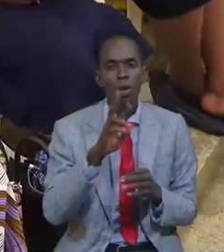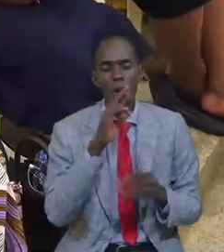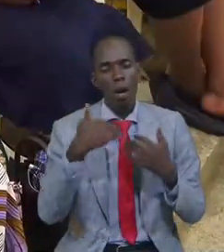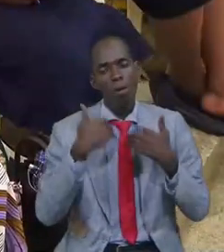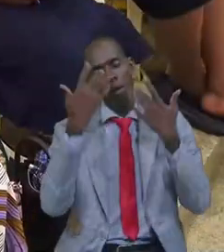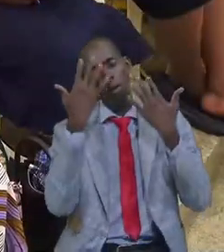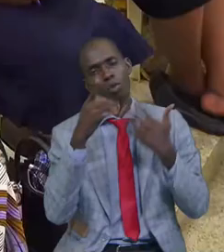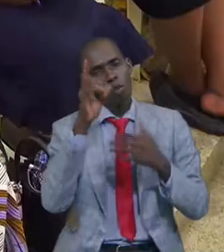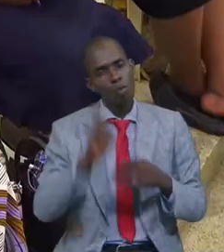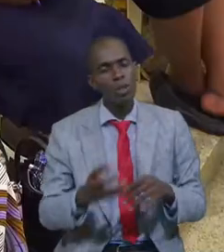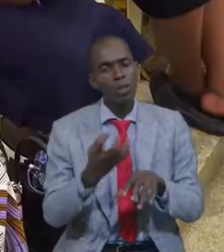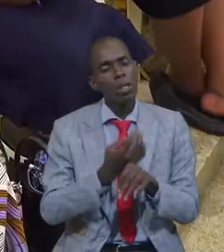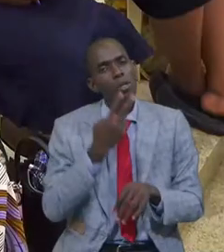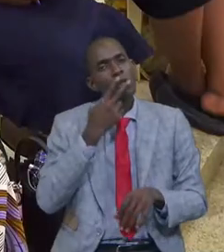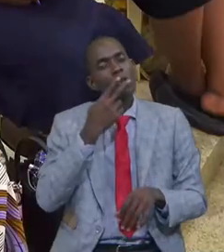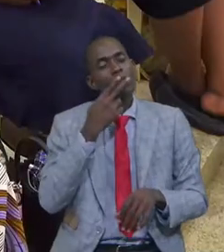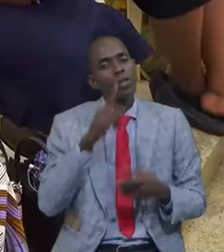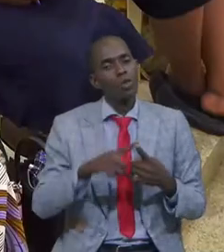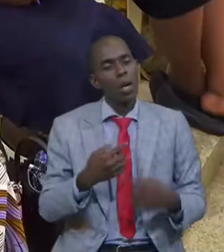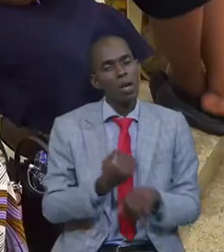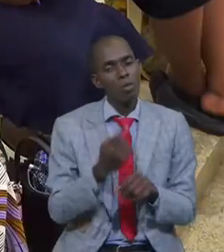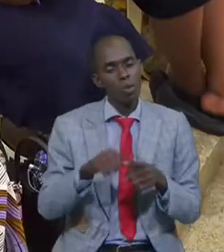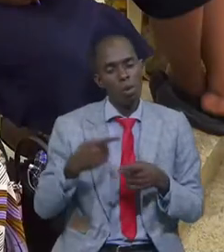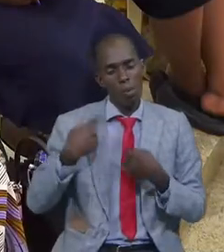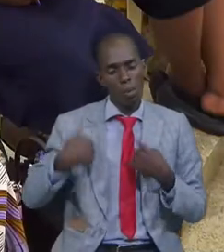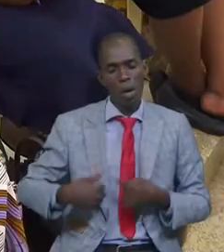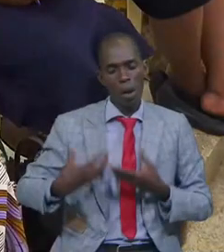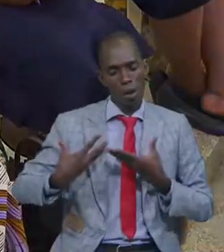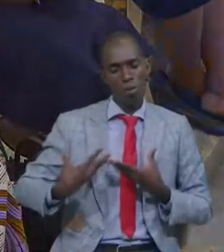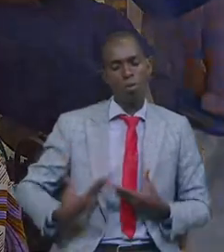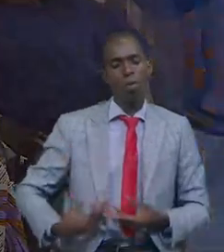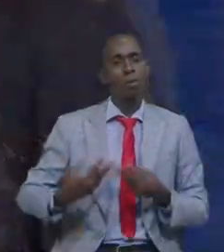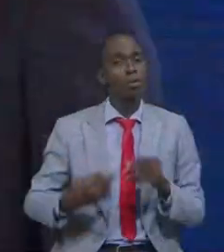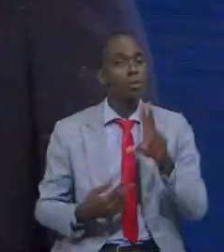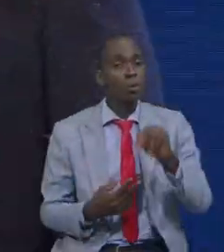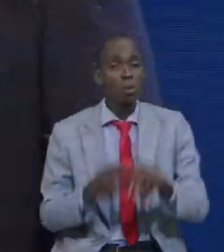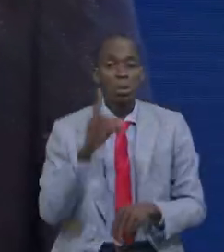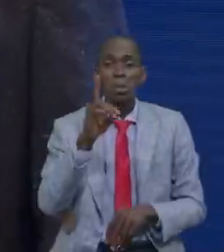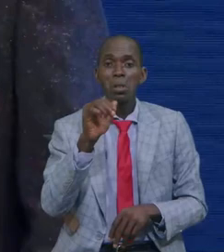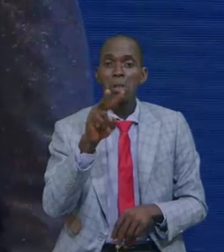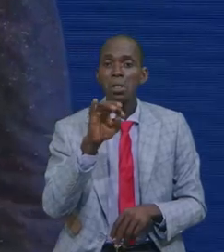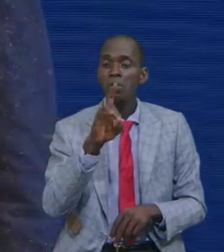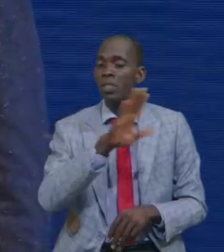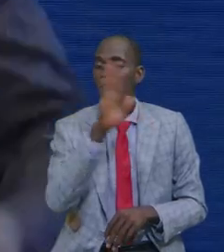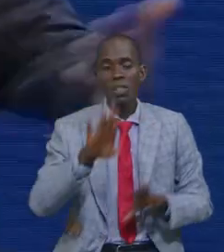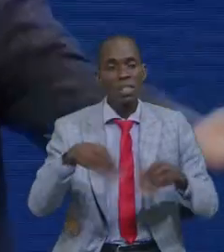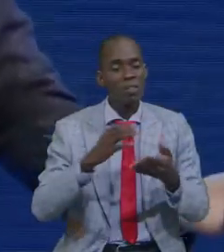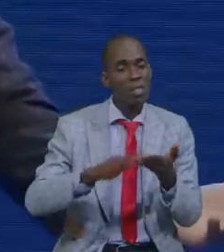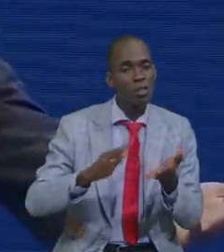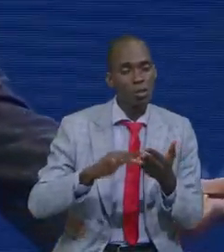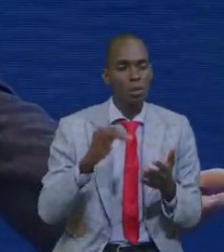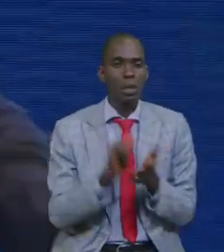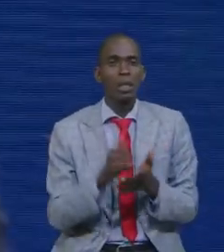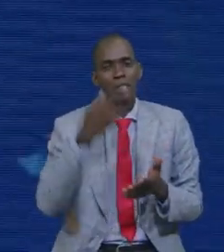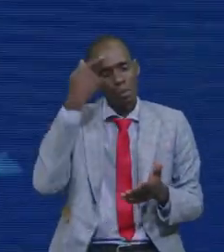tension that he had. No, he didn't give any excuse and say, it's because of this, that's why I did that. Because